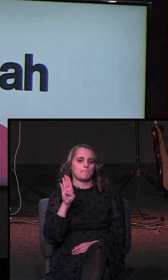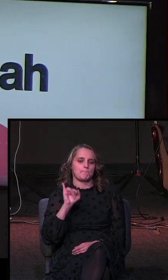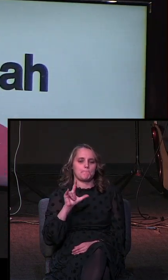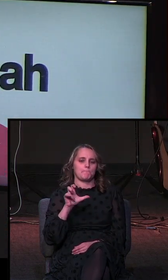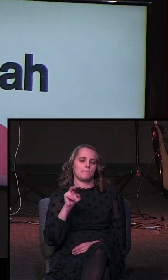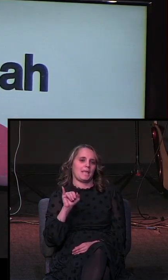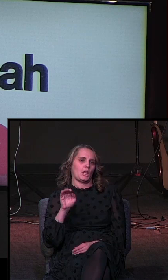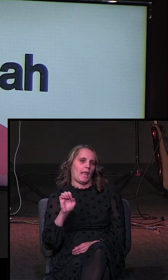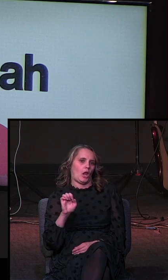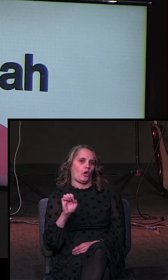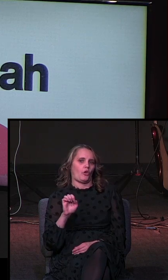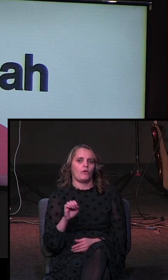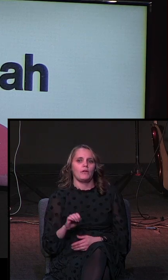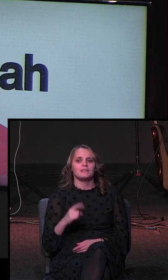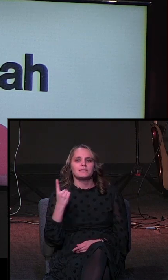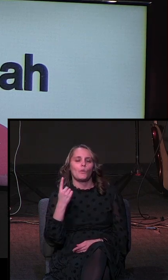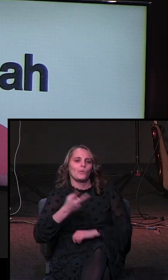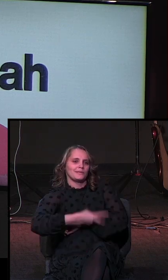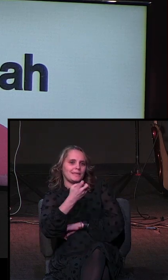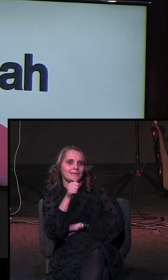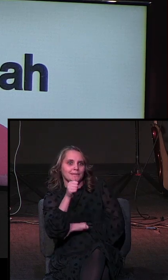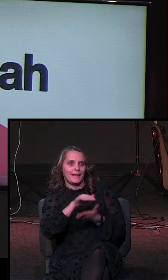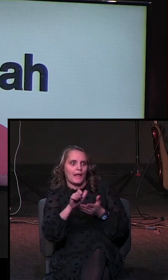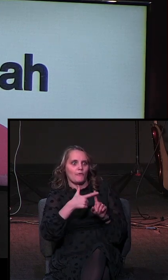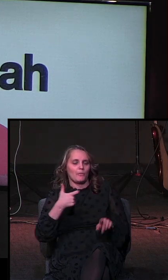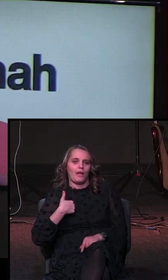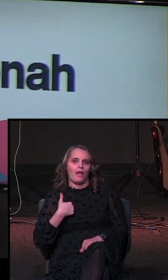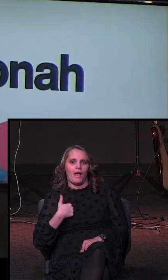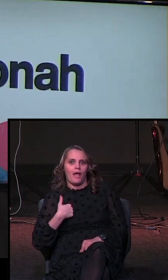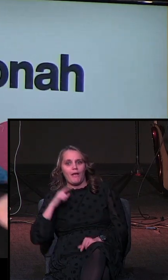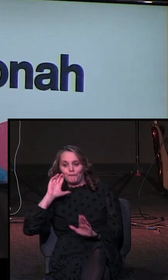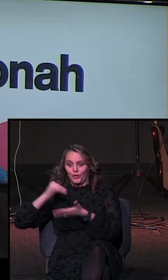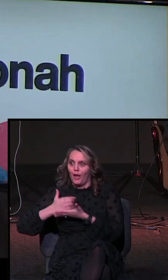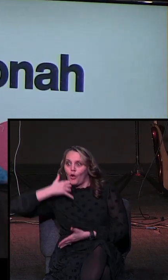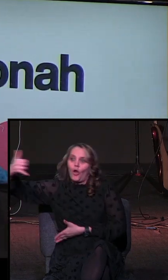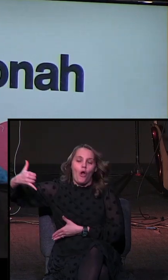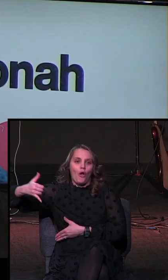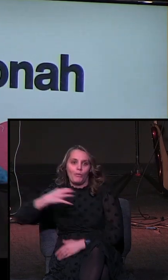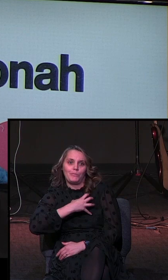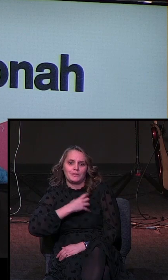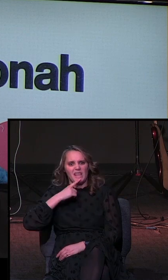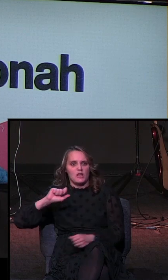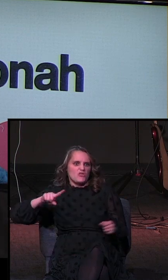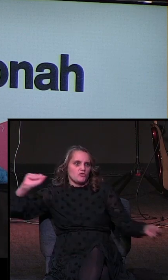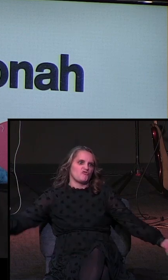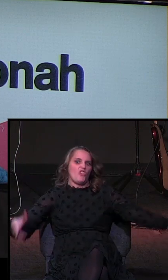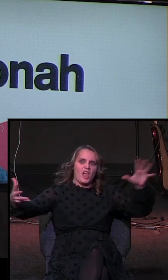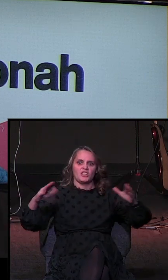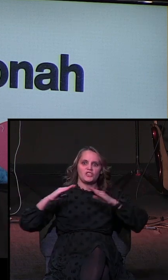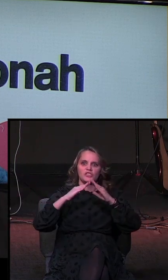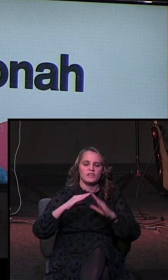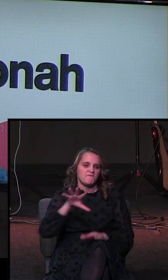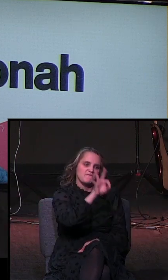me, what do I do? Yeah, I don't freak out and call the police and tell them to turn the city upside down until they find that guy that took